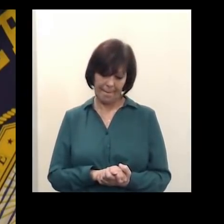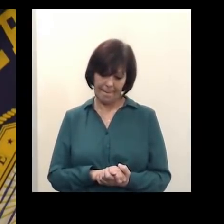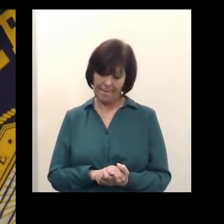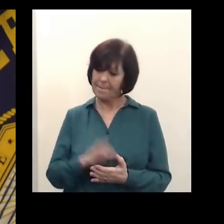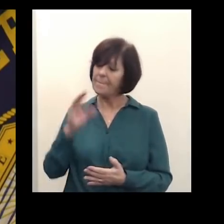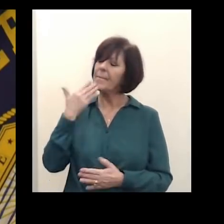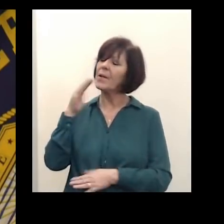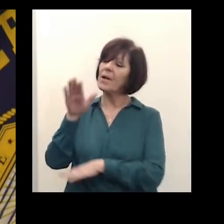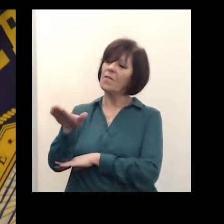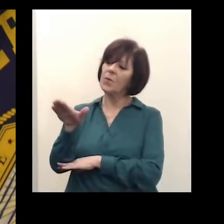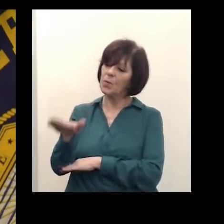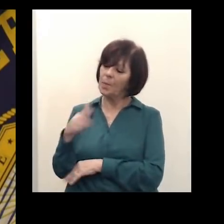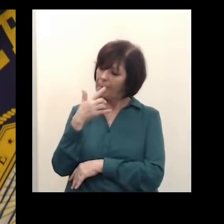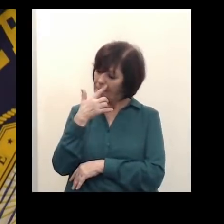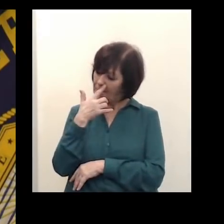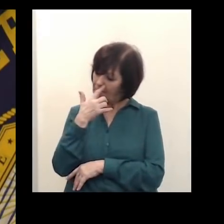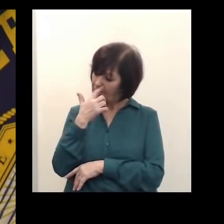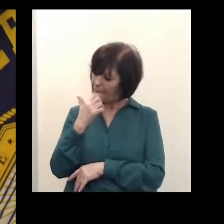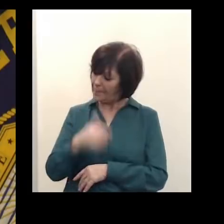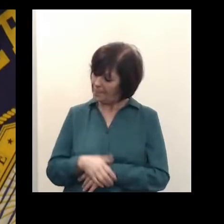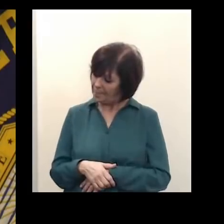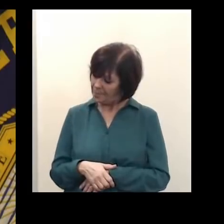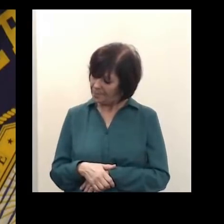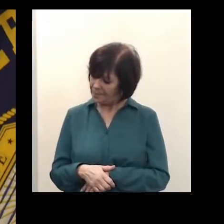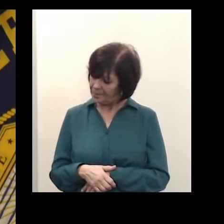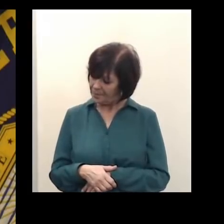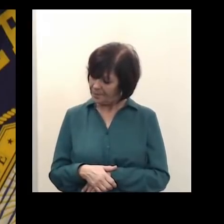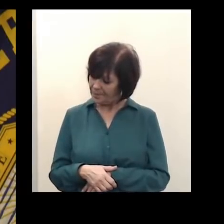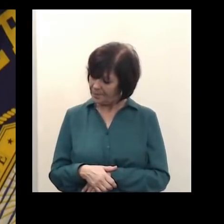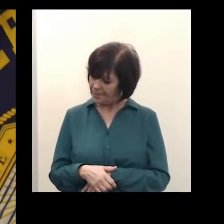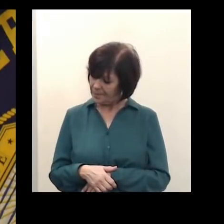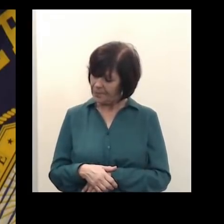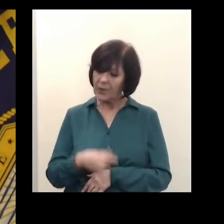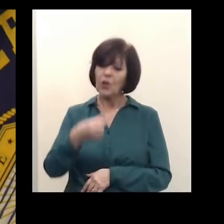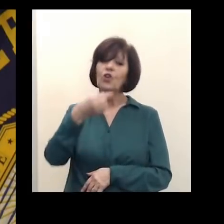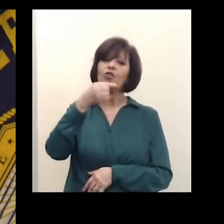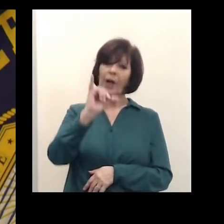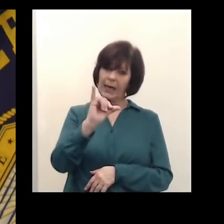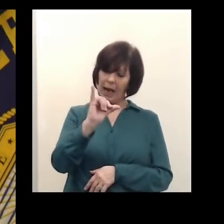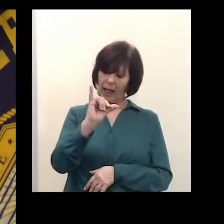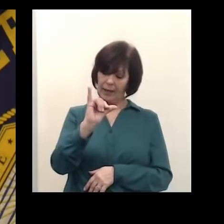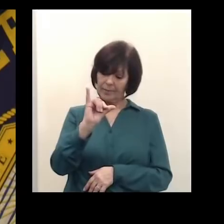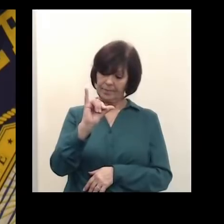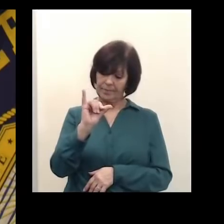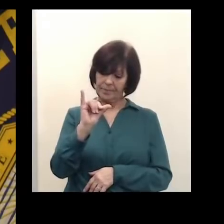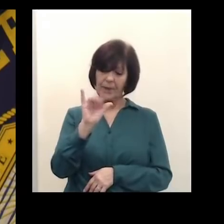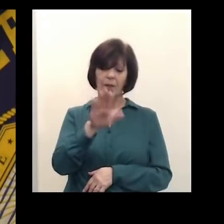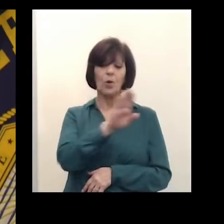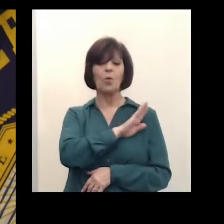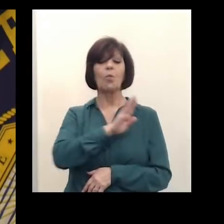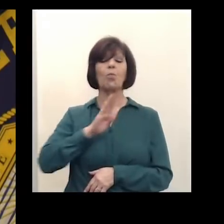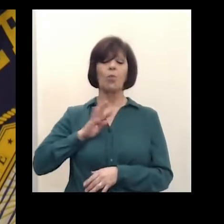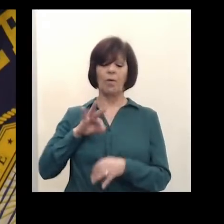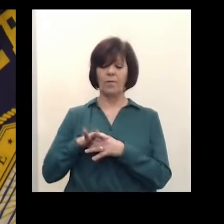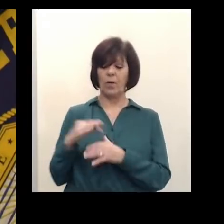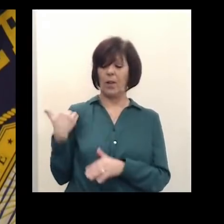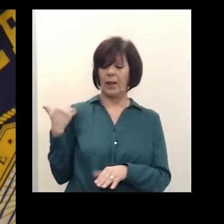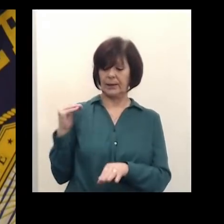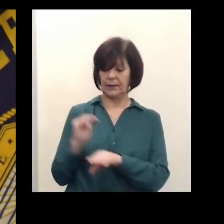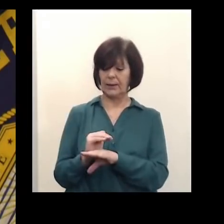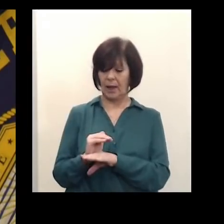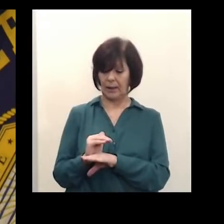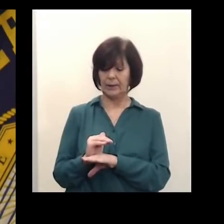Mark. The town of Grand Island's board voted last night to pass a